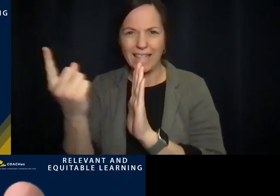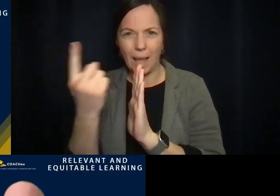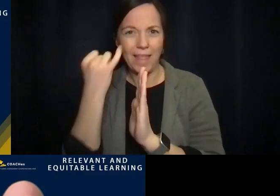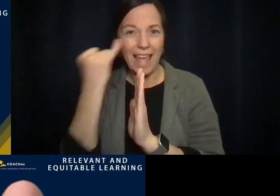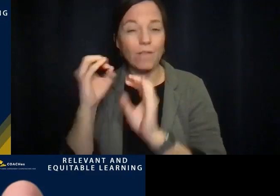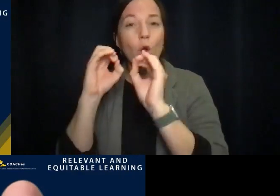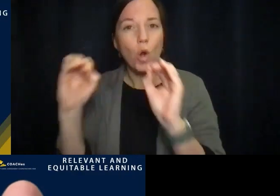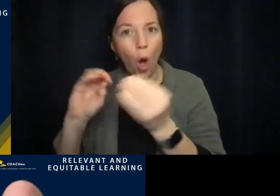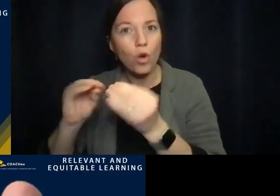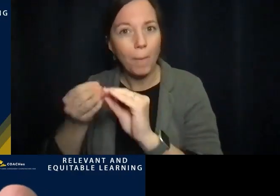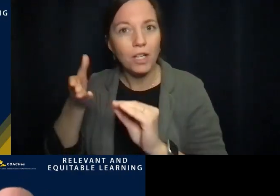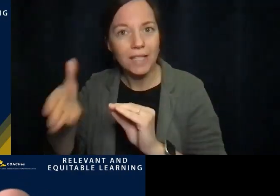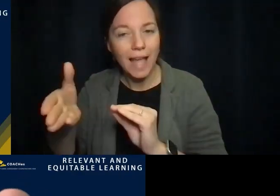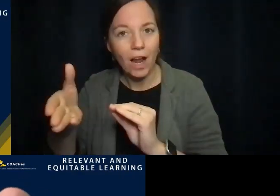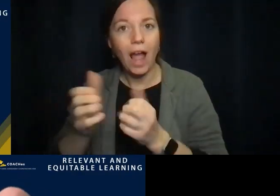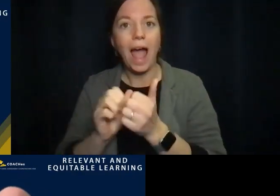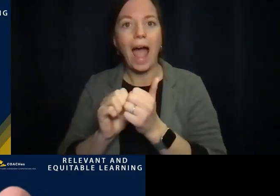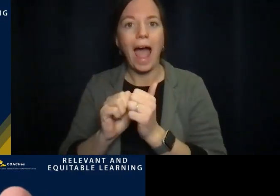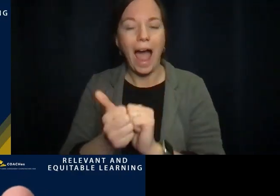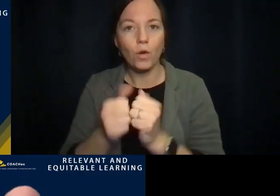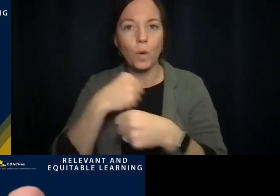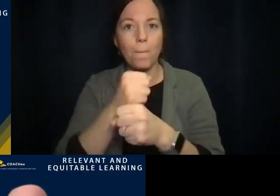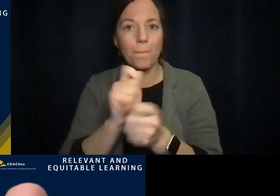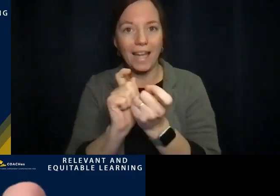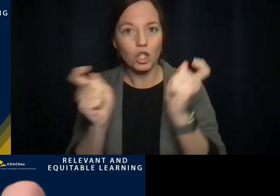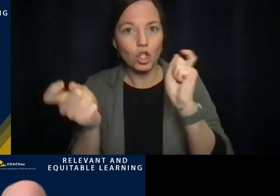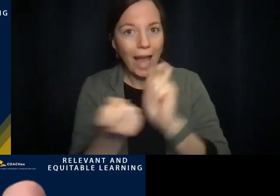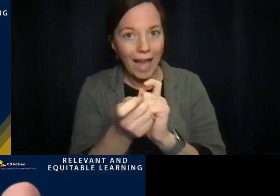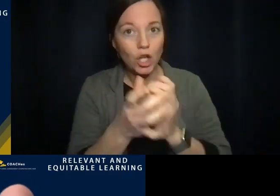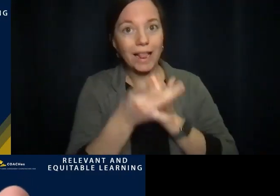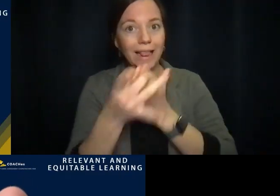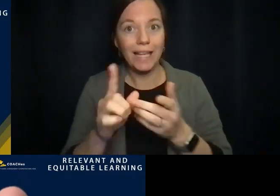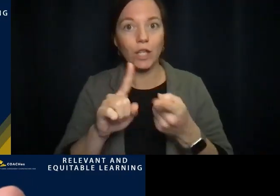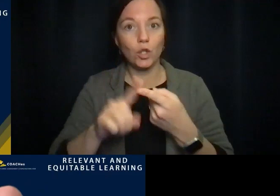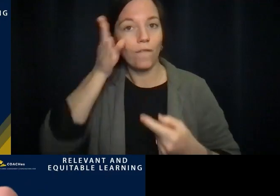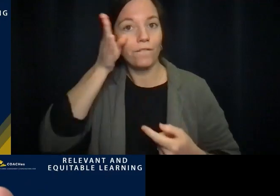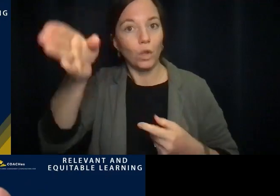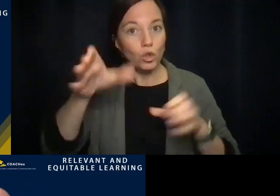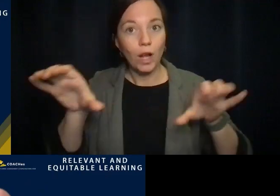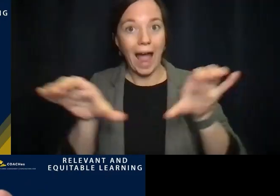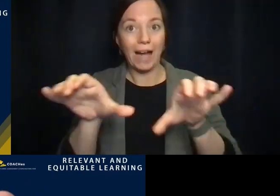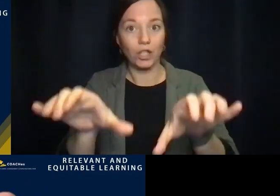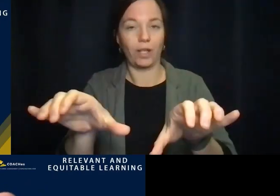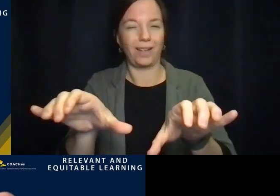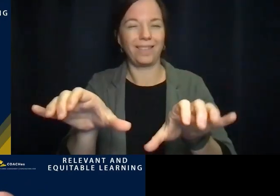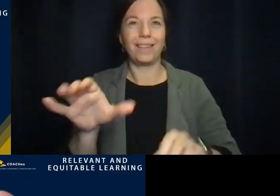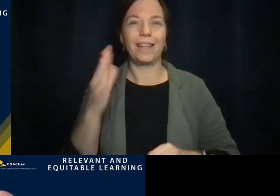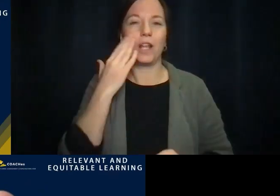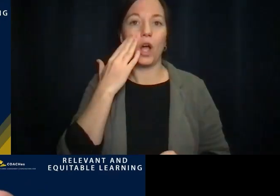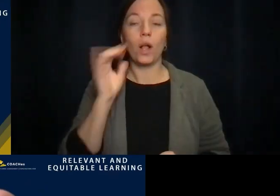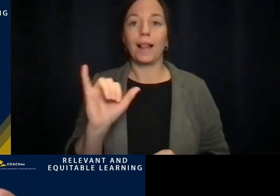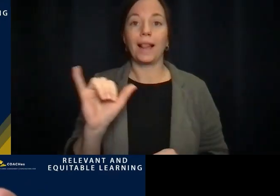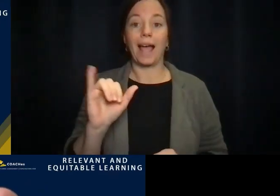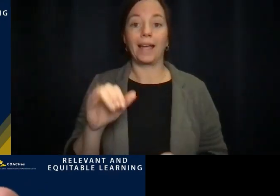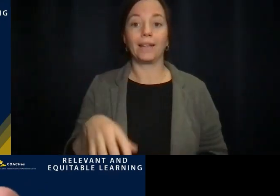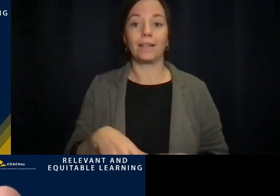do you make? How do you make them? How do you facilitate change leading to future action? You know, it's kind of like when you